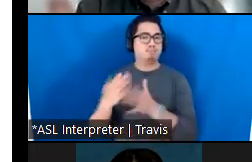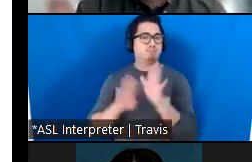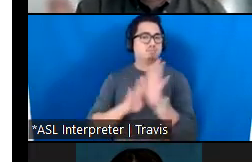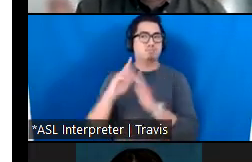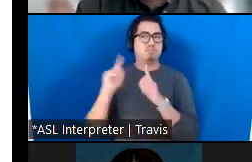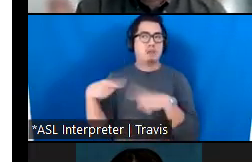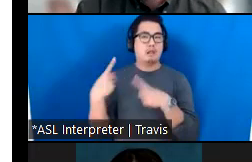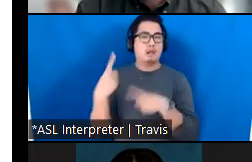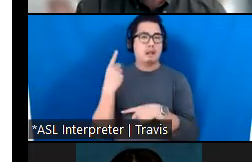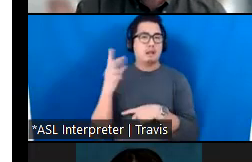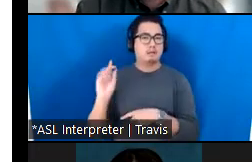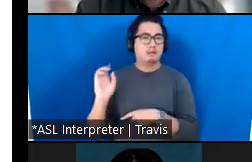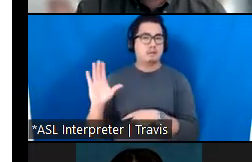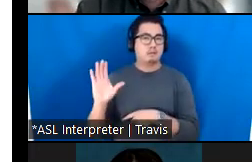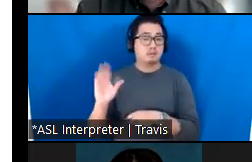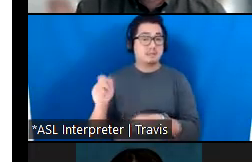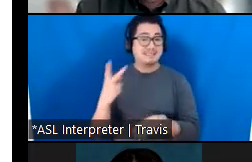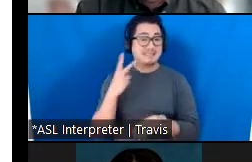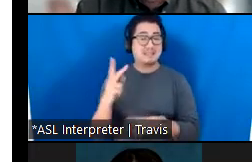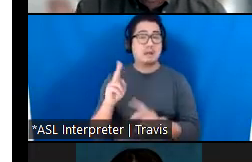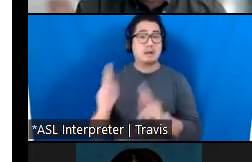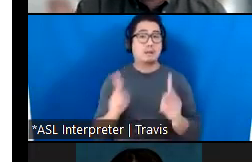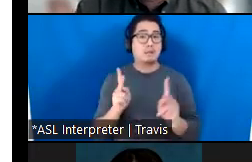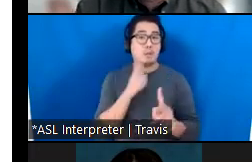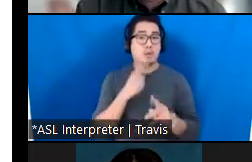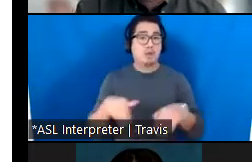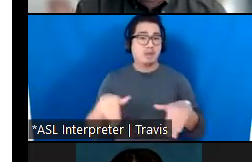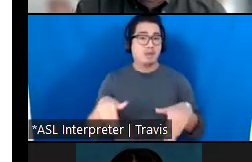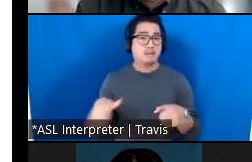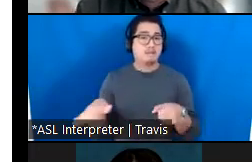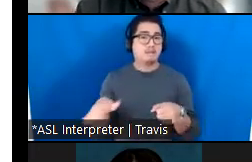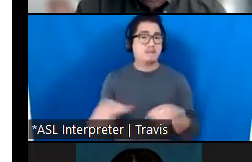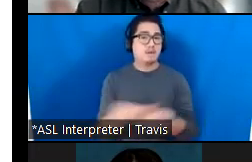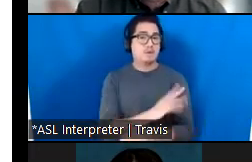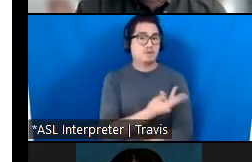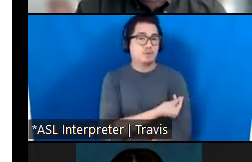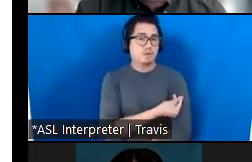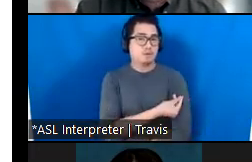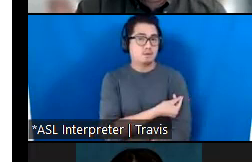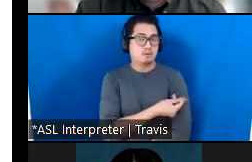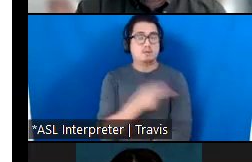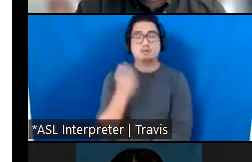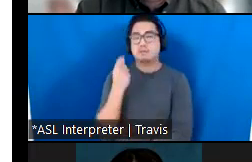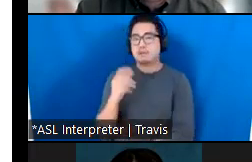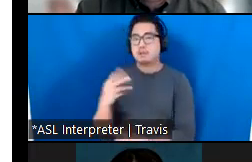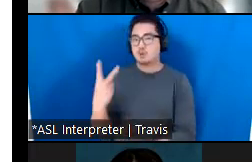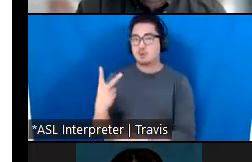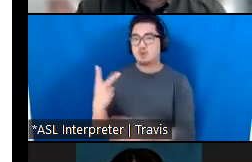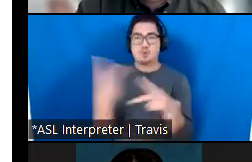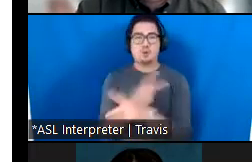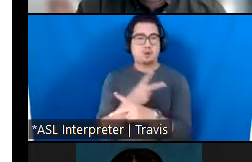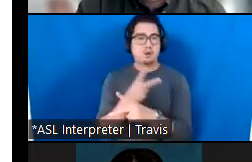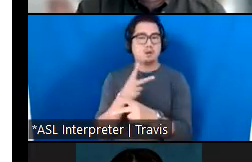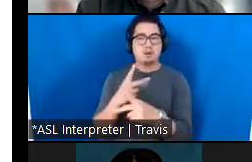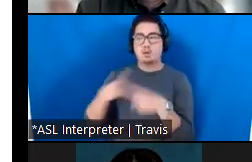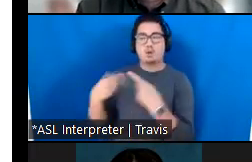see that those who are not fully vaccinated are about 2 times more likely to test positive for COVID-19